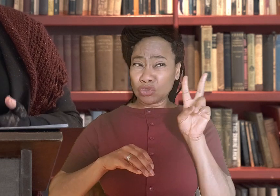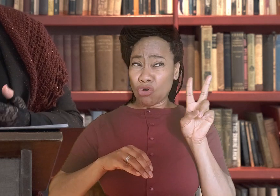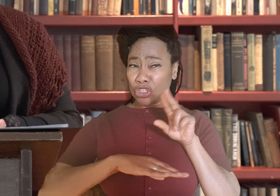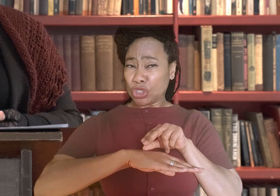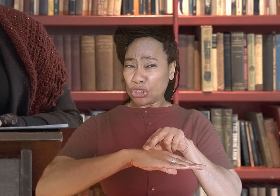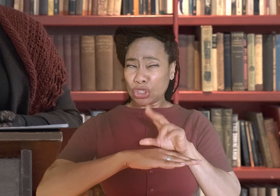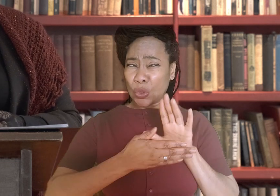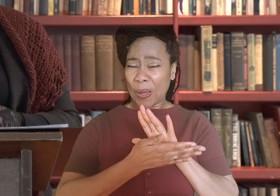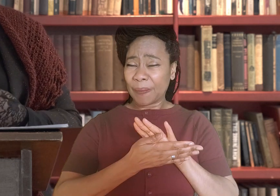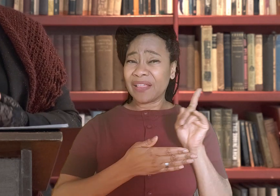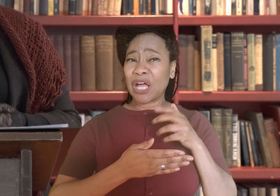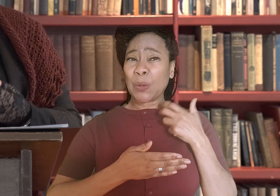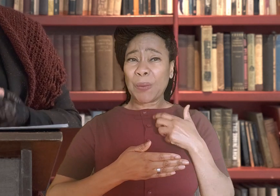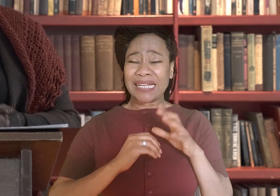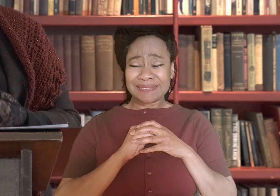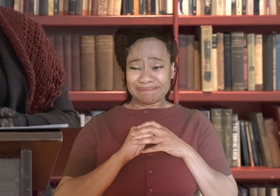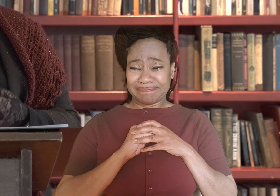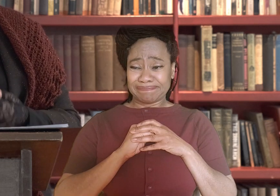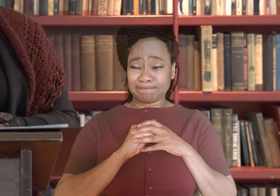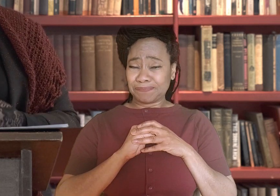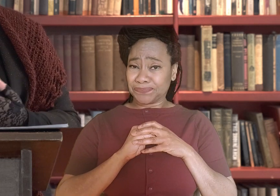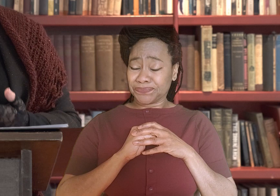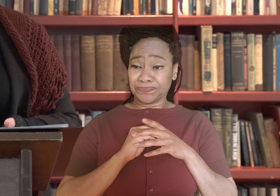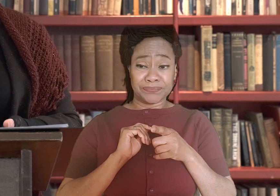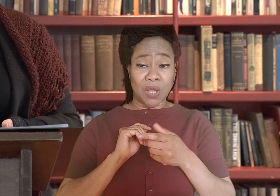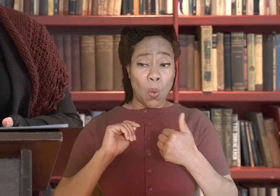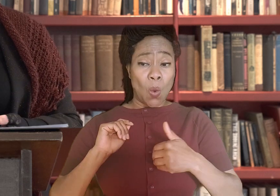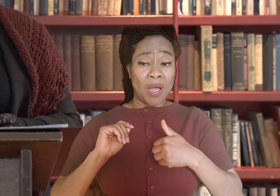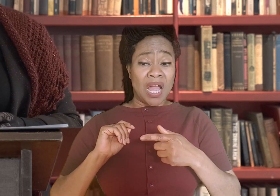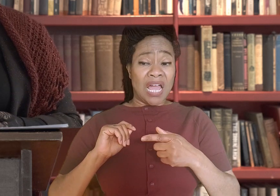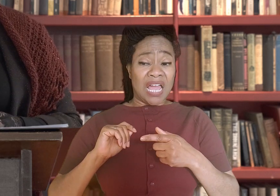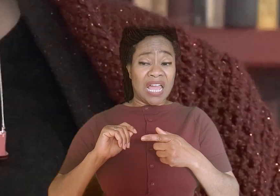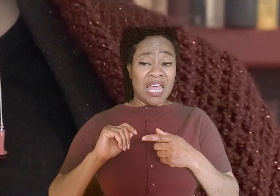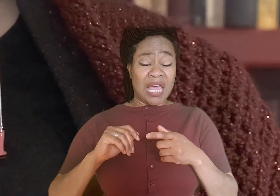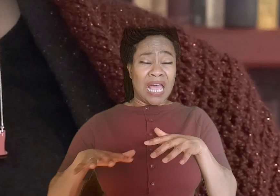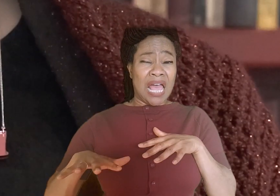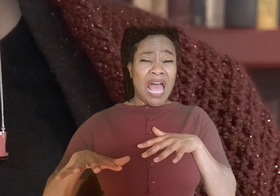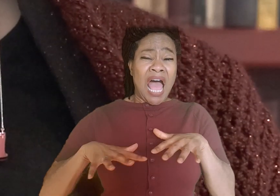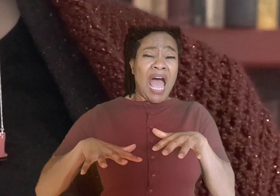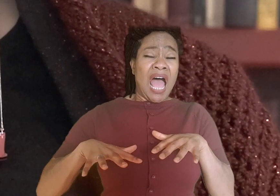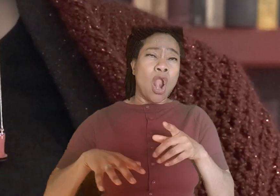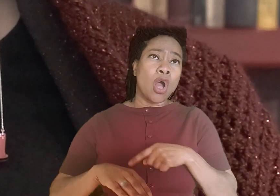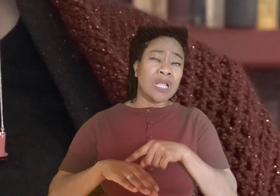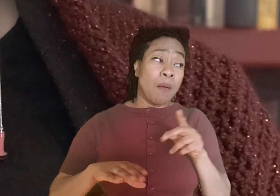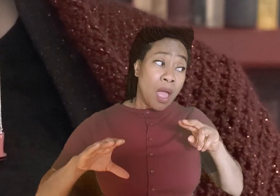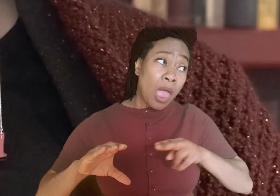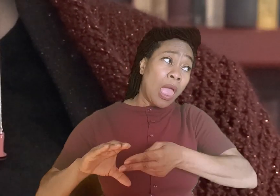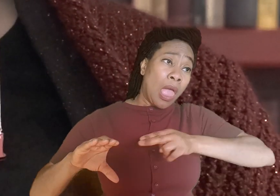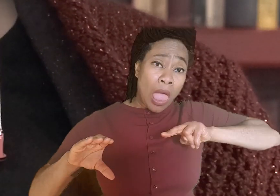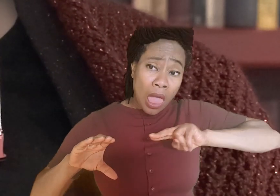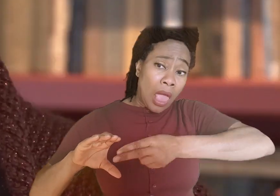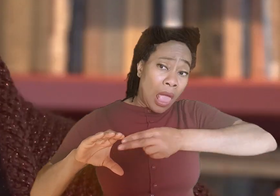Their main complaint that it took an awfully long time for the woman to experience a paroxysm, and their hands and wrists were